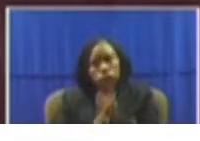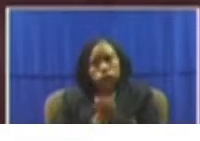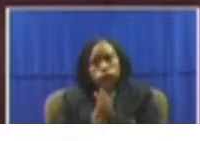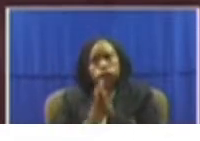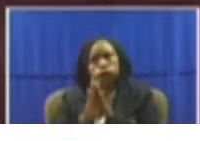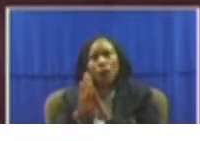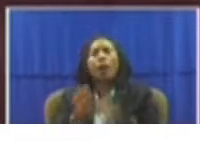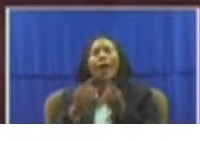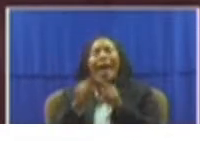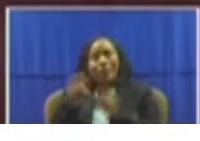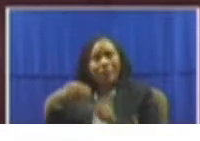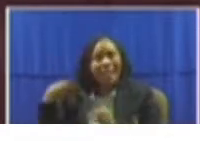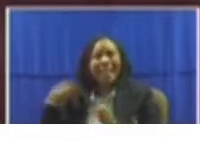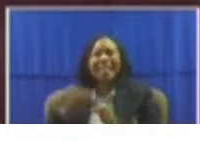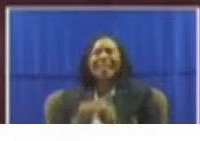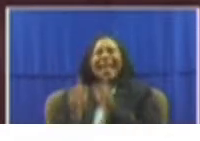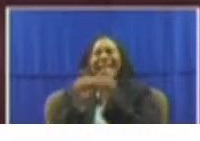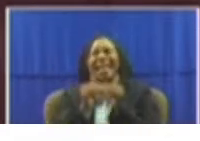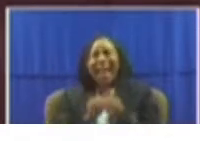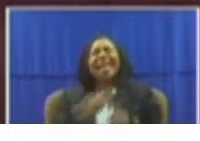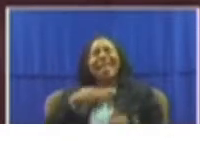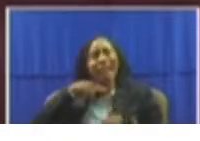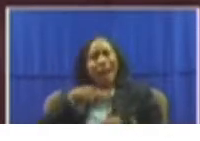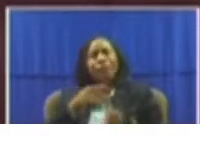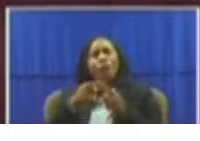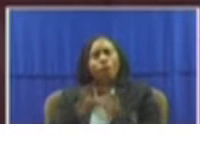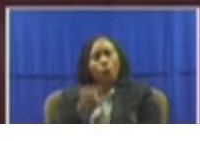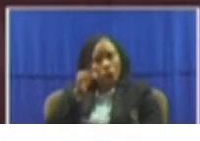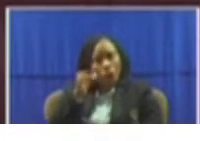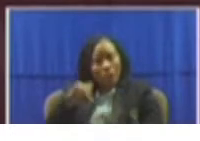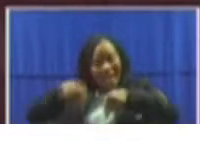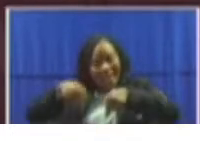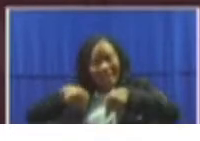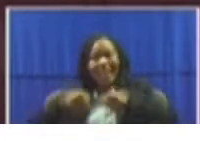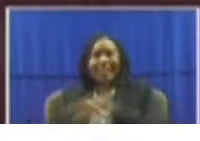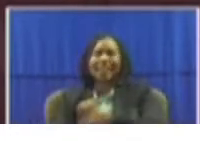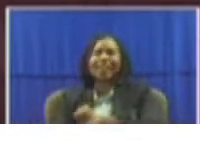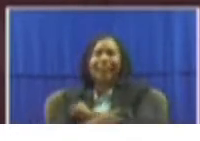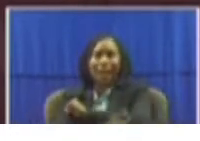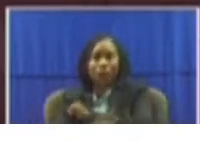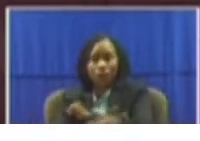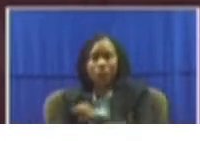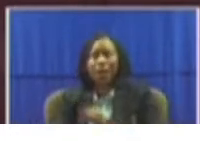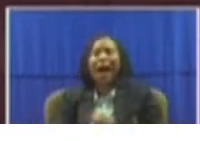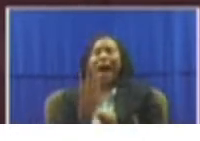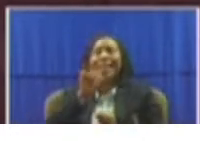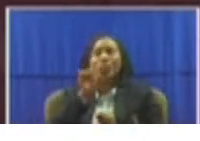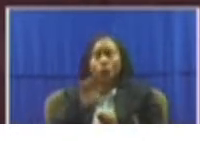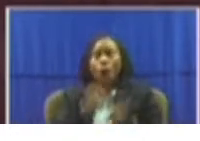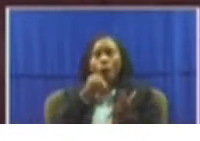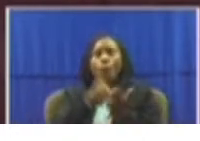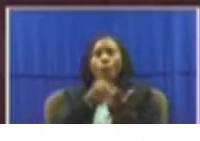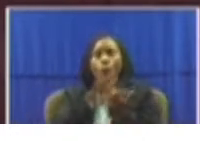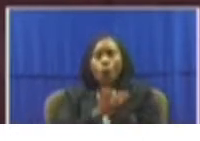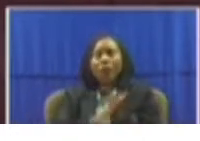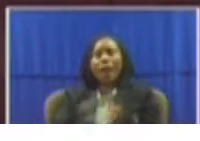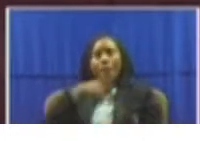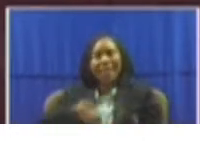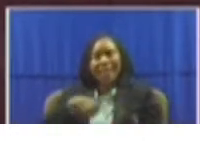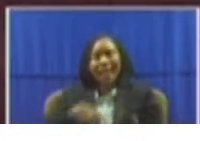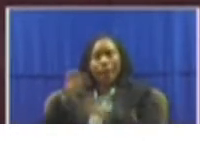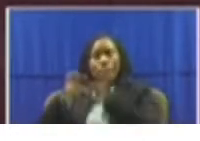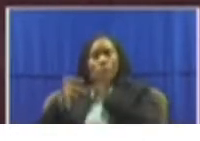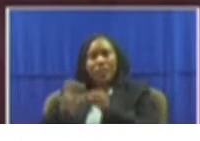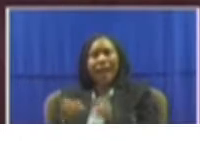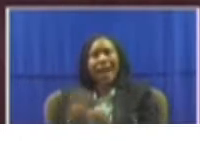enough, simply care enough about the future of this country. I ask that you put your personal and political interests aside and